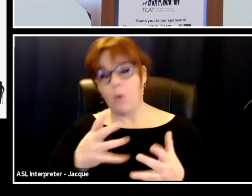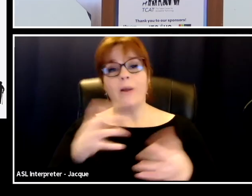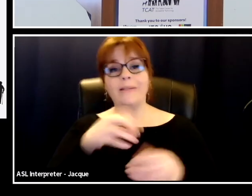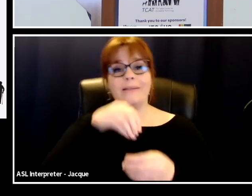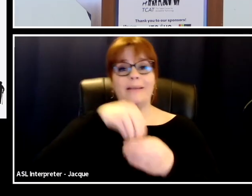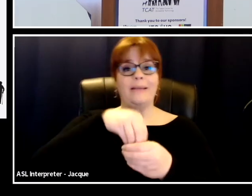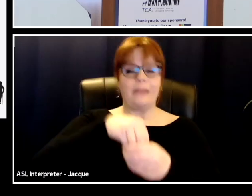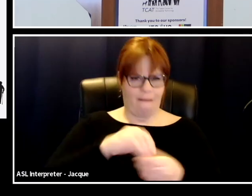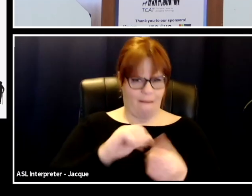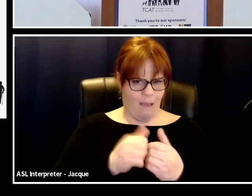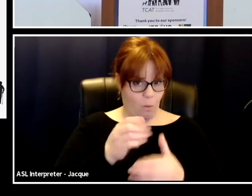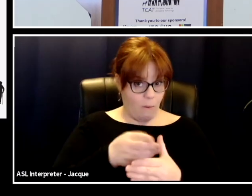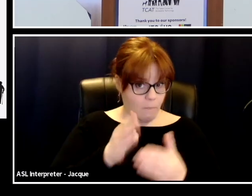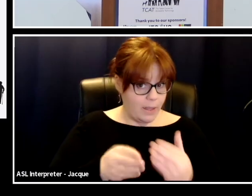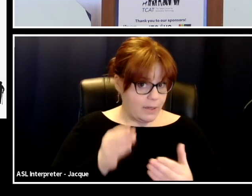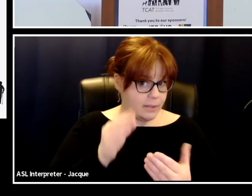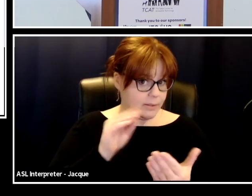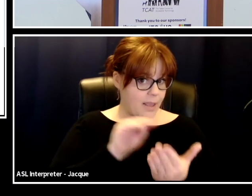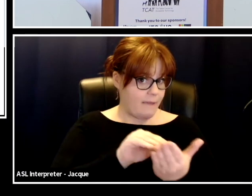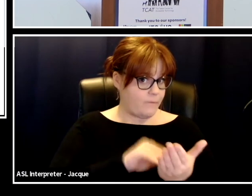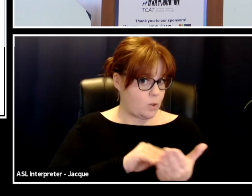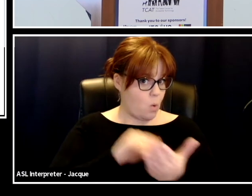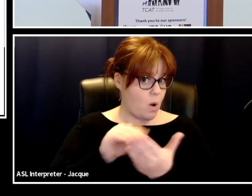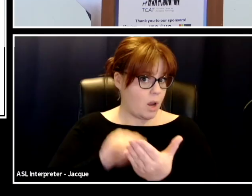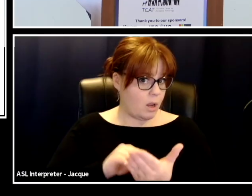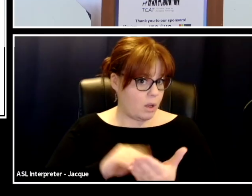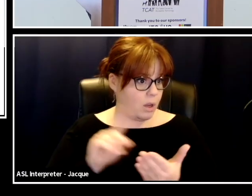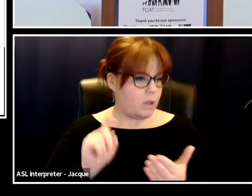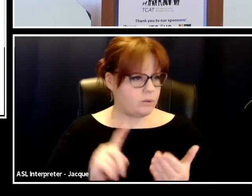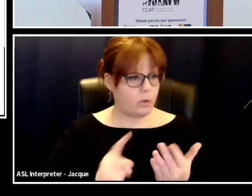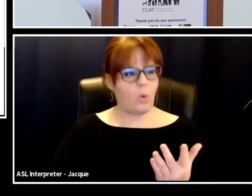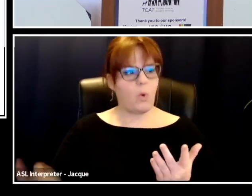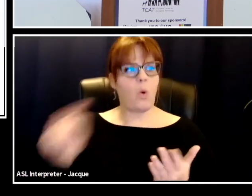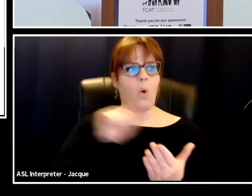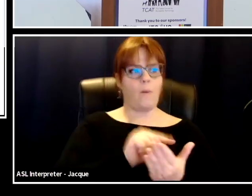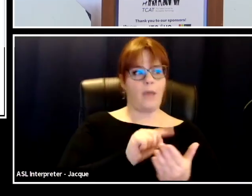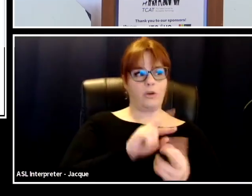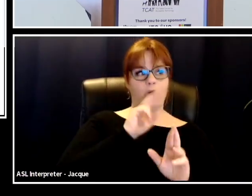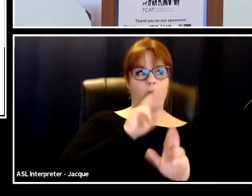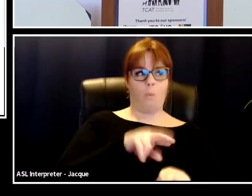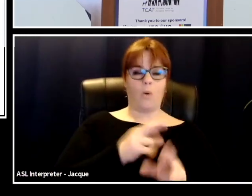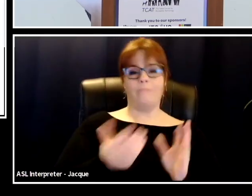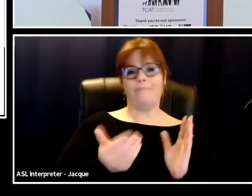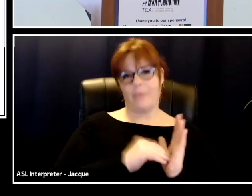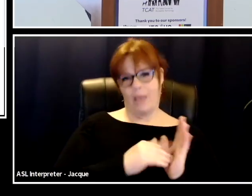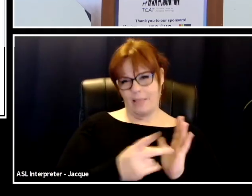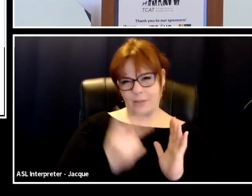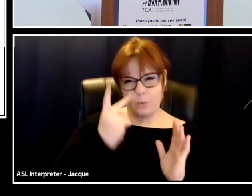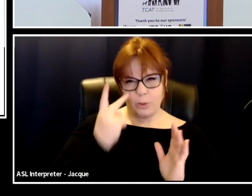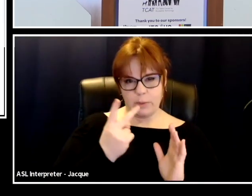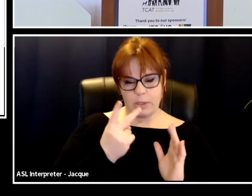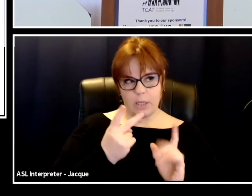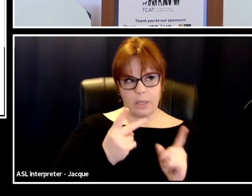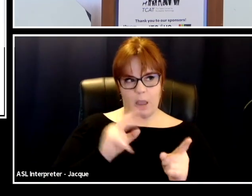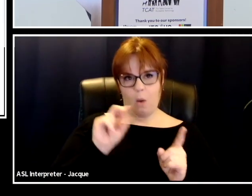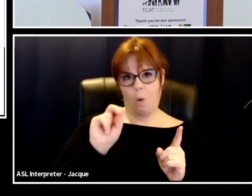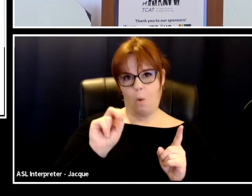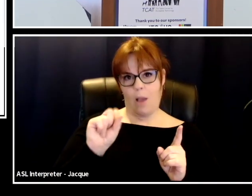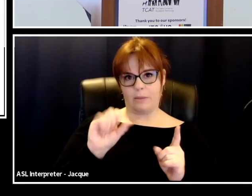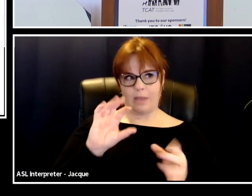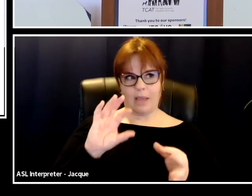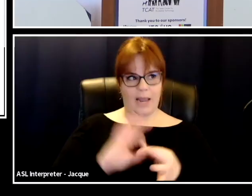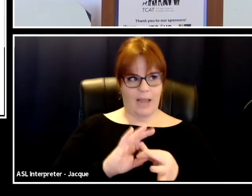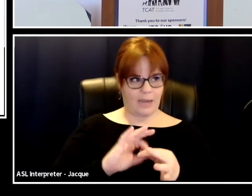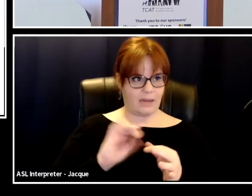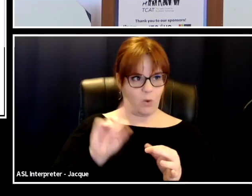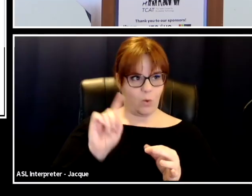how complete is the inventory? And so kind of going back over to my report, and again, this is what you'll see at OS Connect if you go to that little bubble